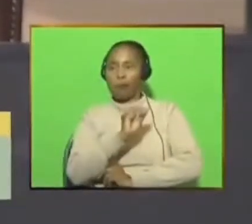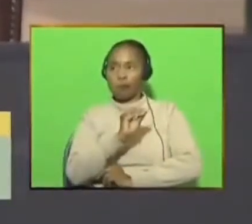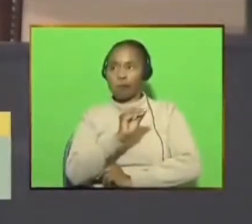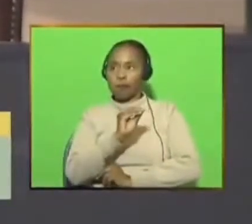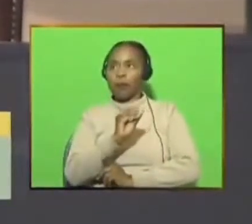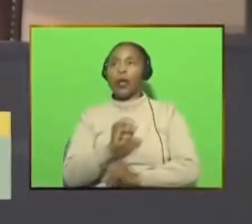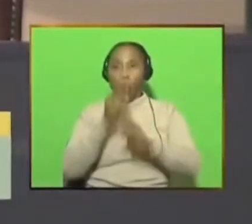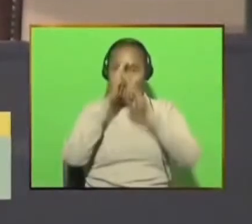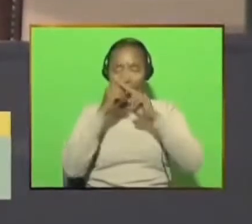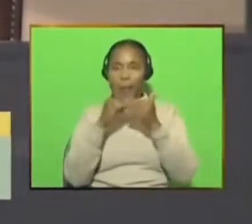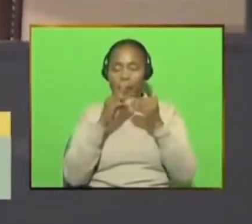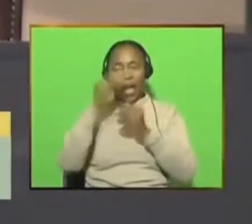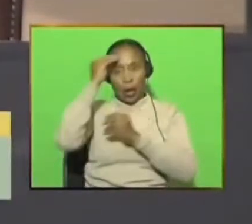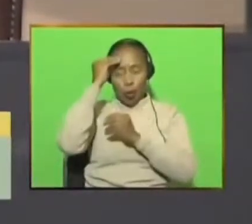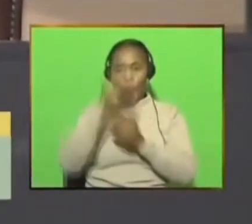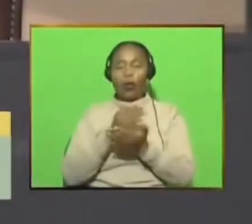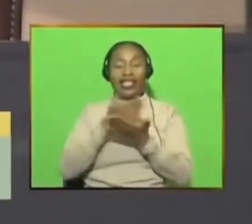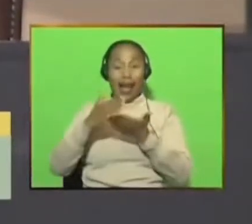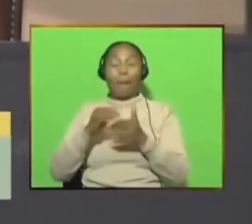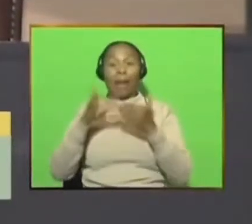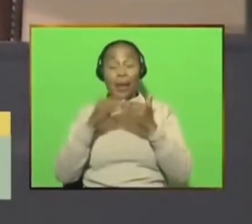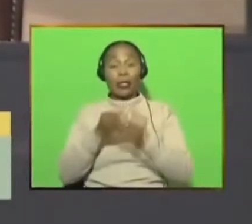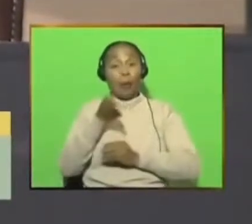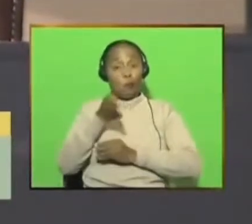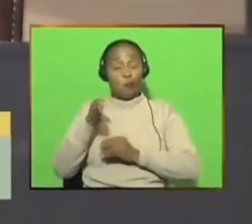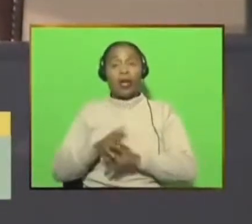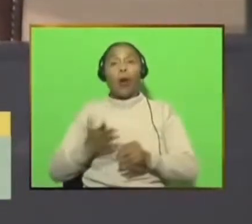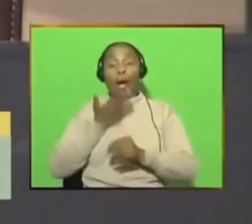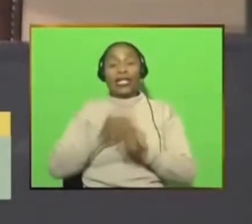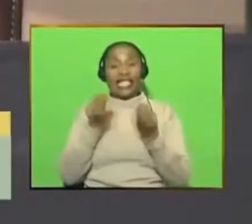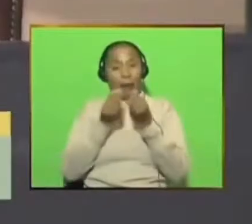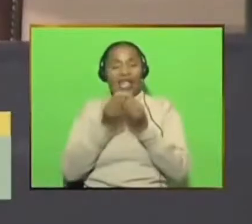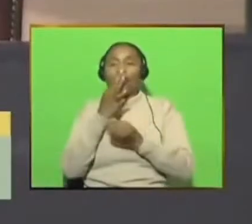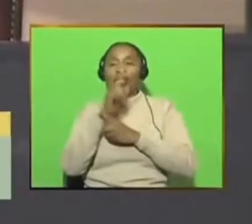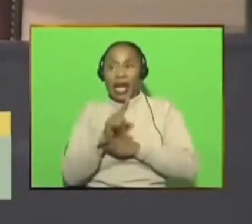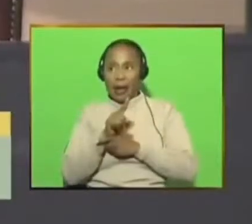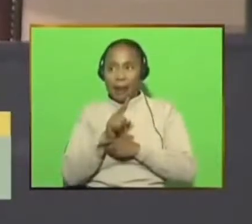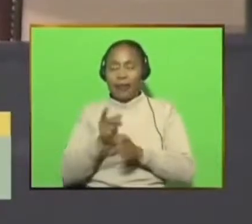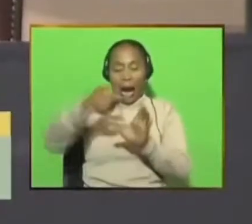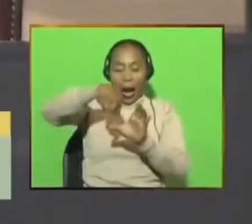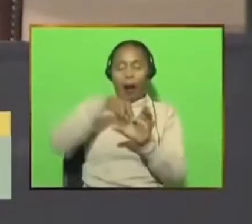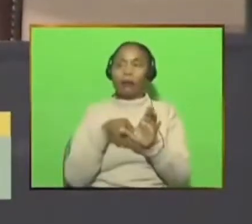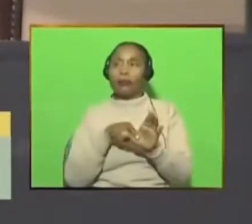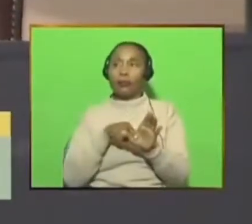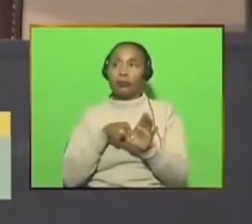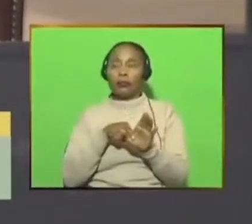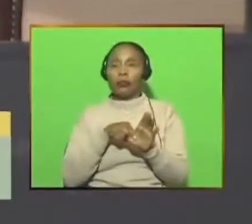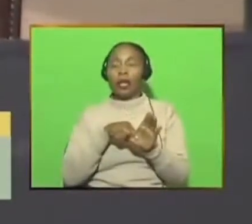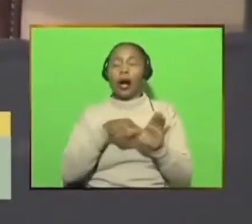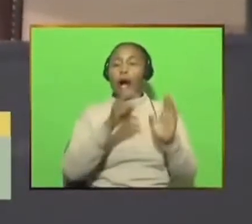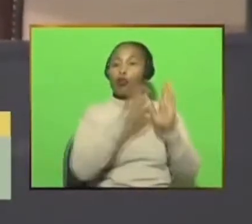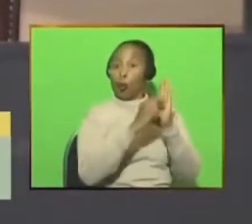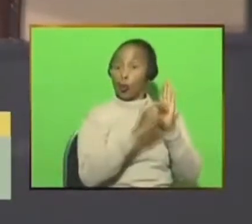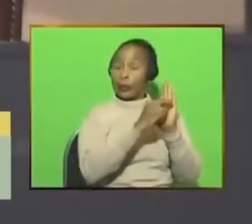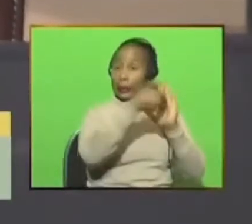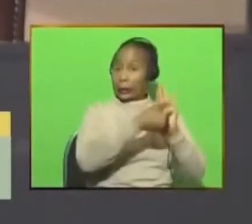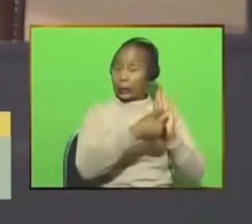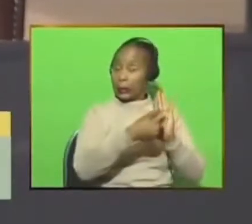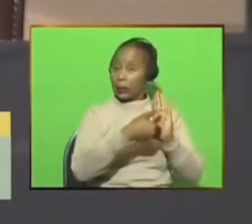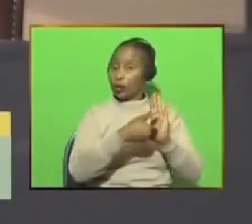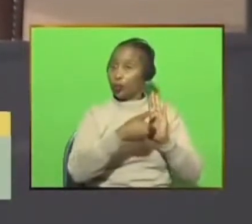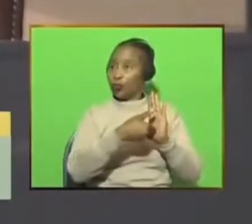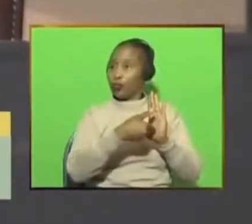that is not democratic that is being suggested by the DA is not supported, is strongly opposed, because